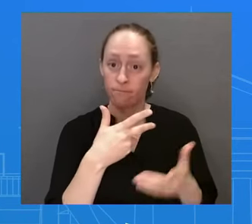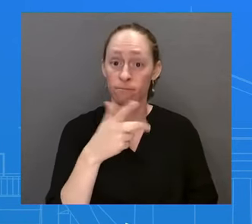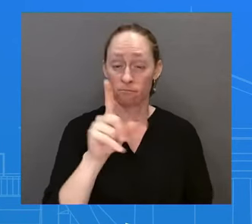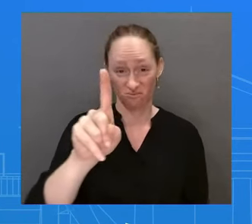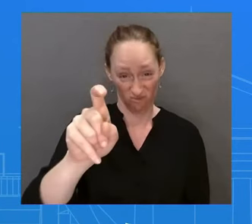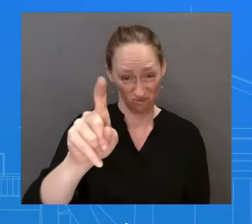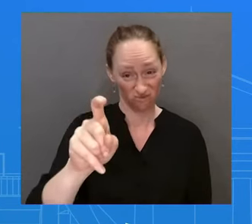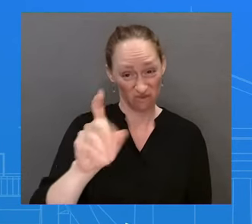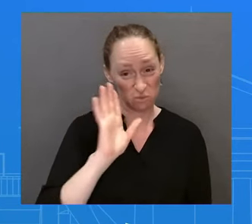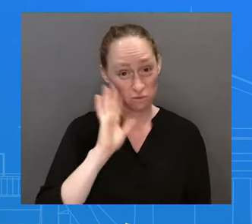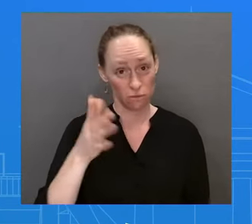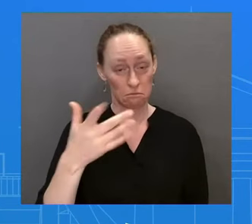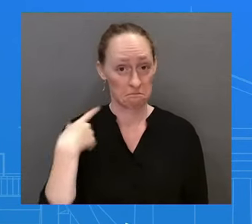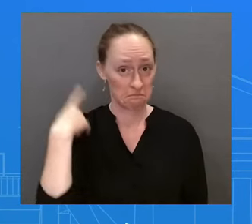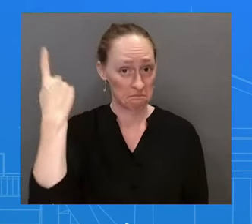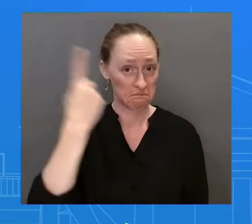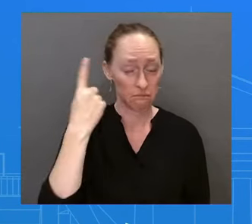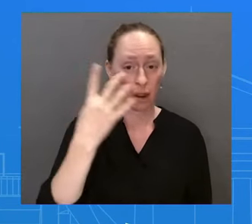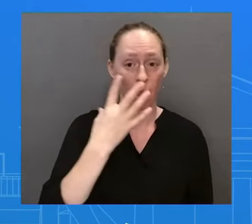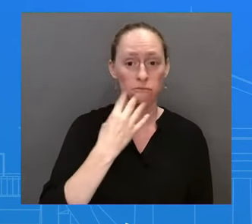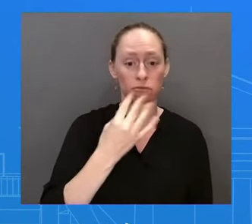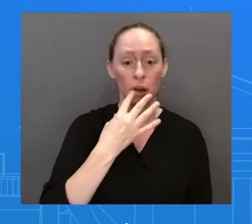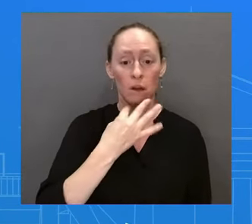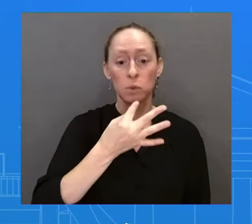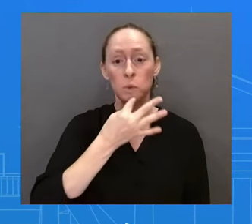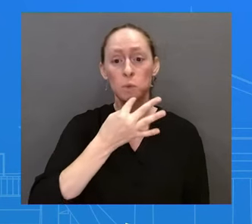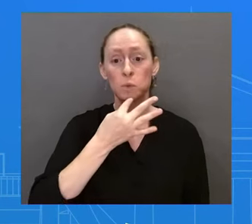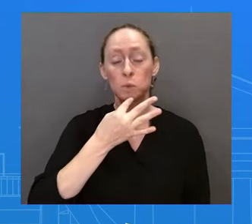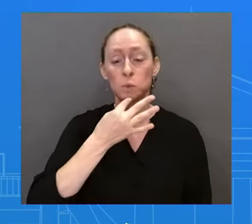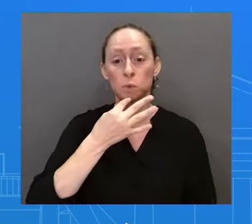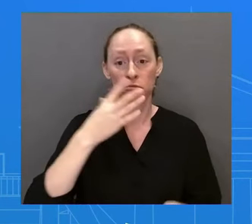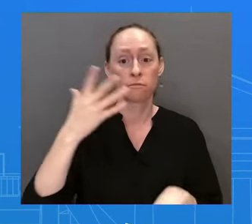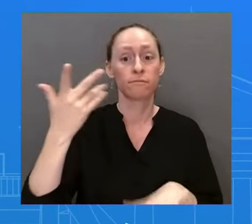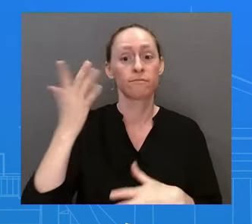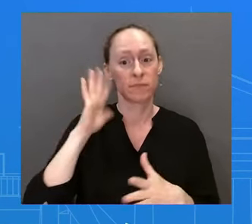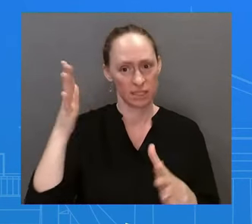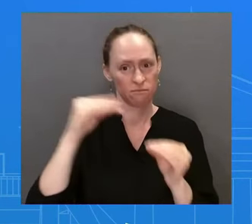the building of thousands of new housing units in the occupied West Bank?